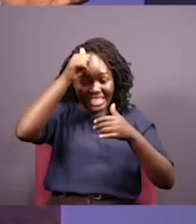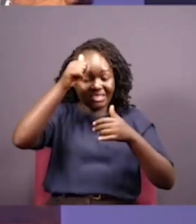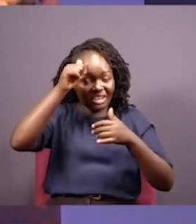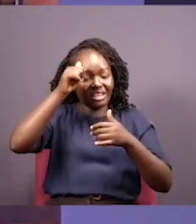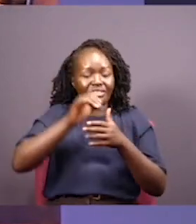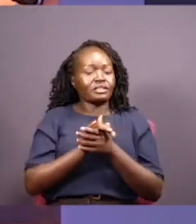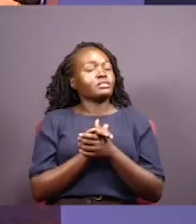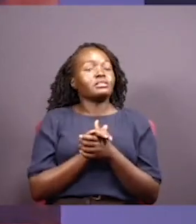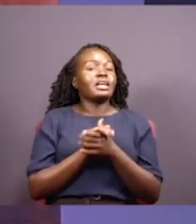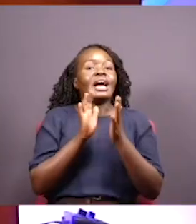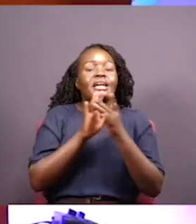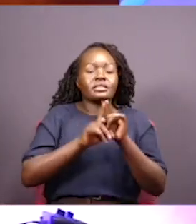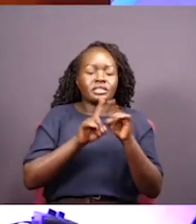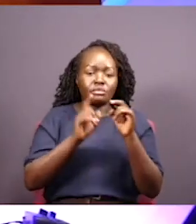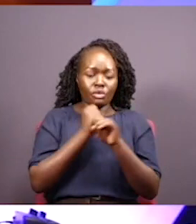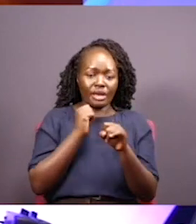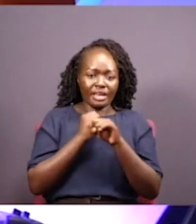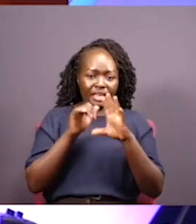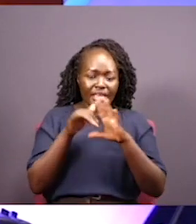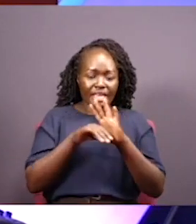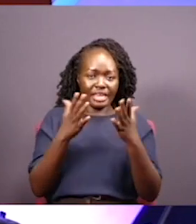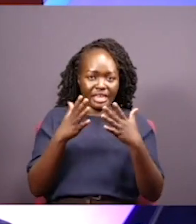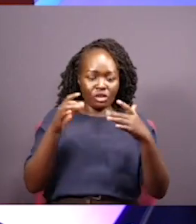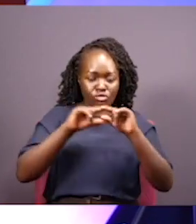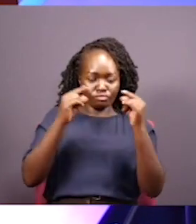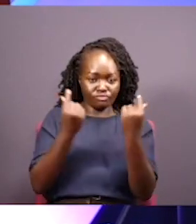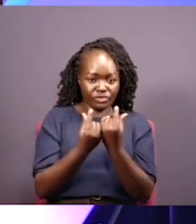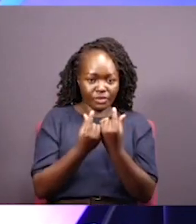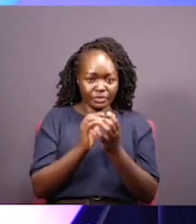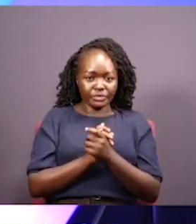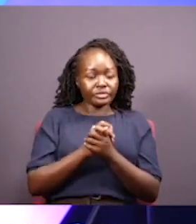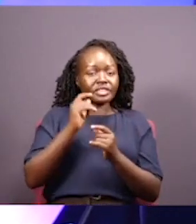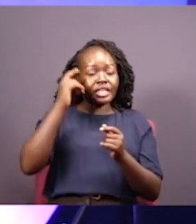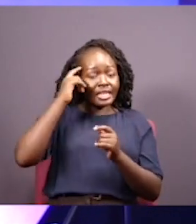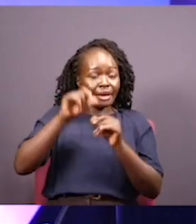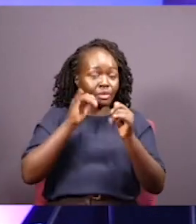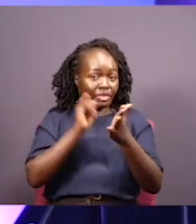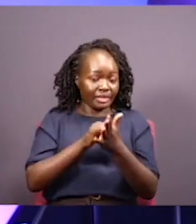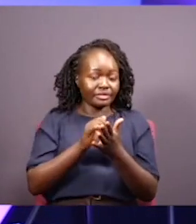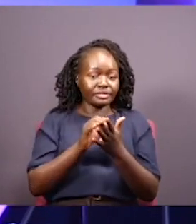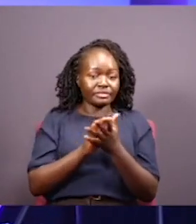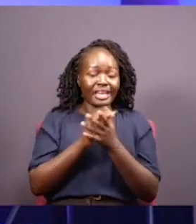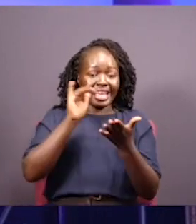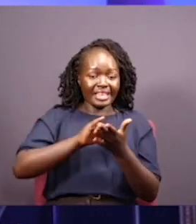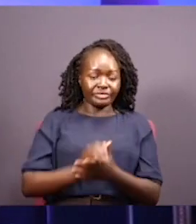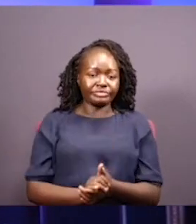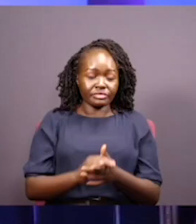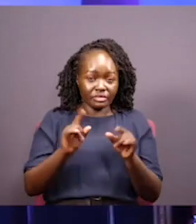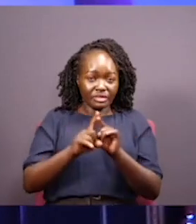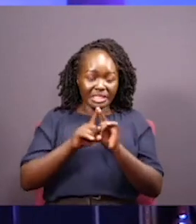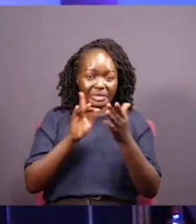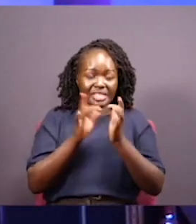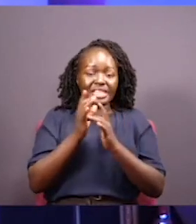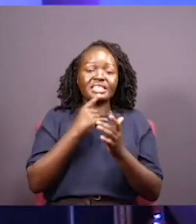they operate in packs. Now think about that metaphor again as Jesus tells his